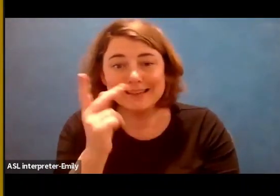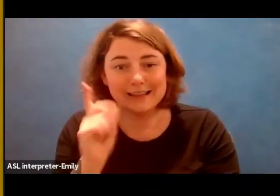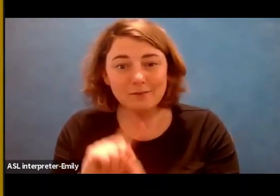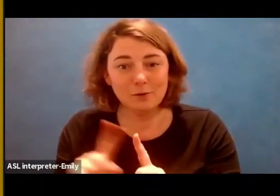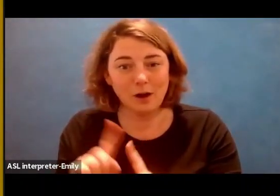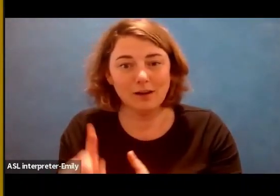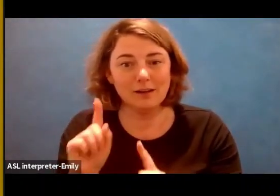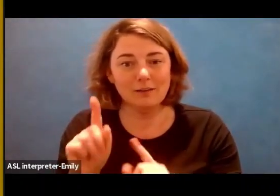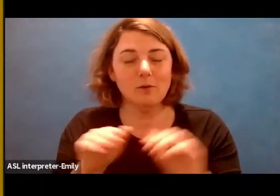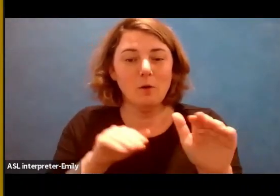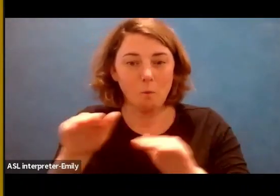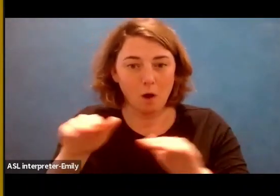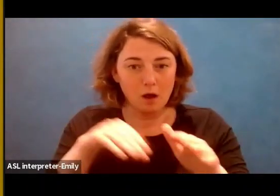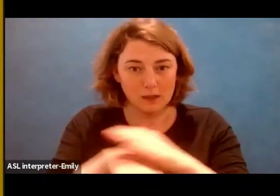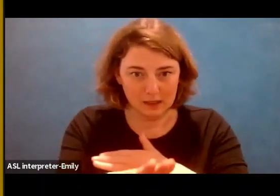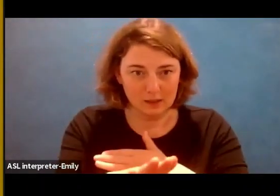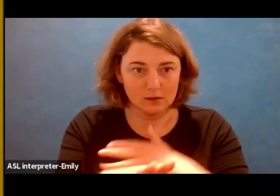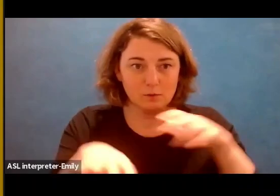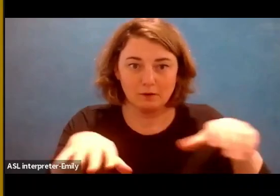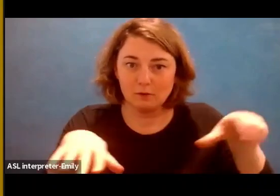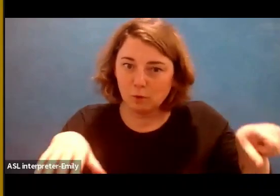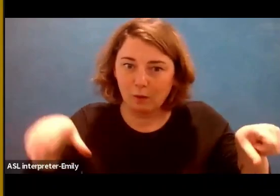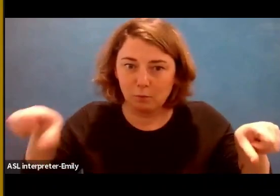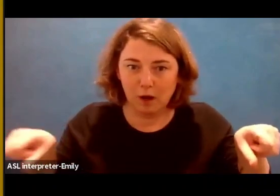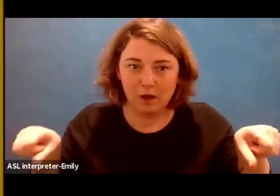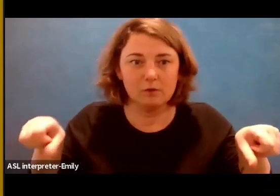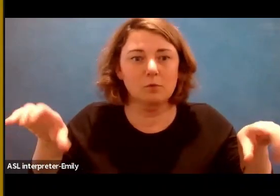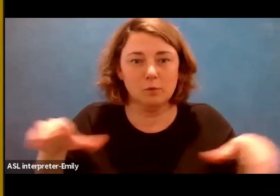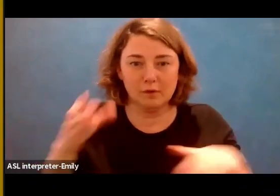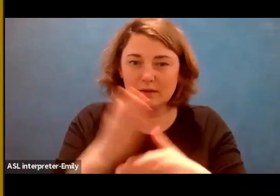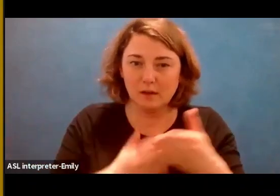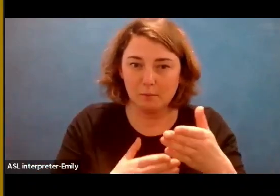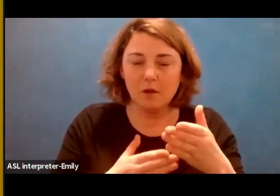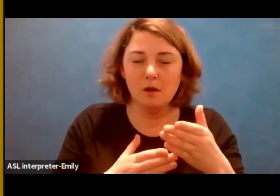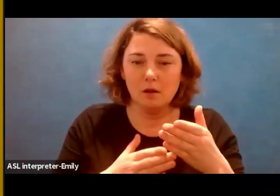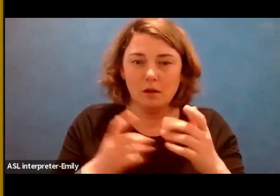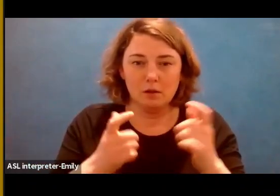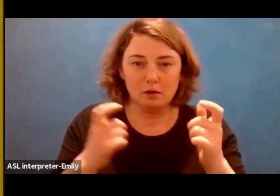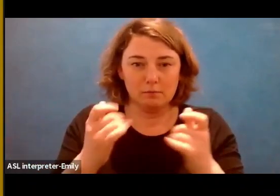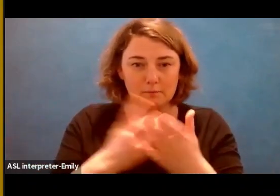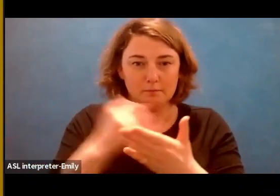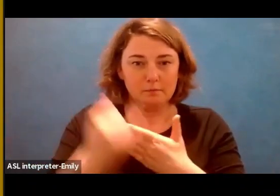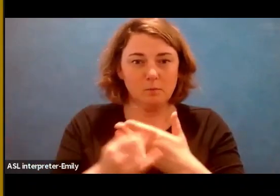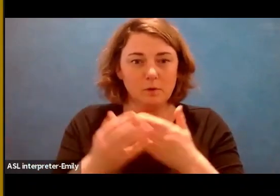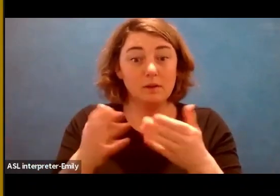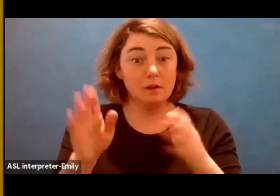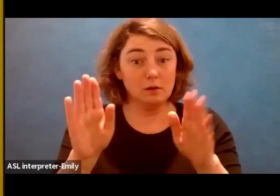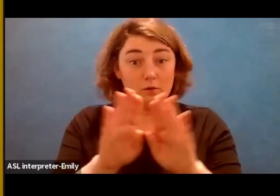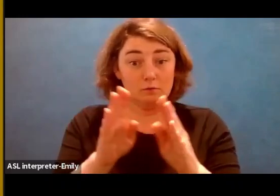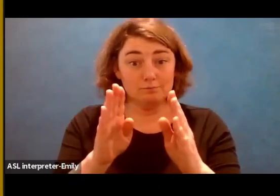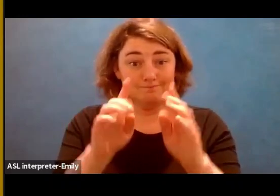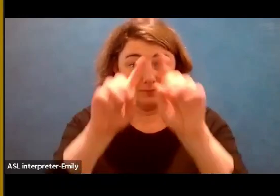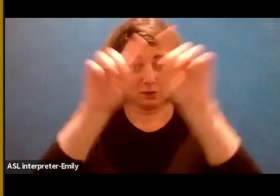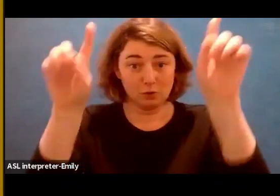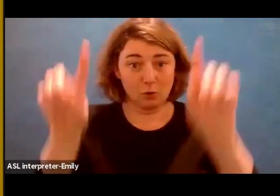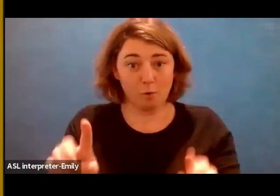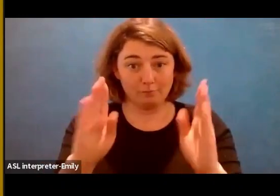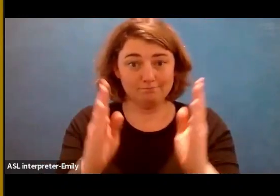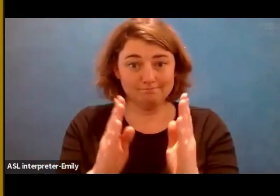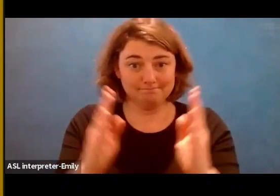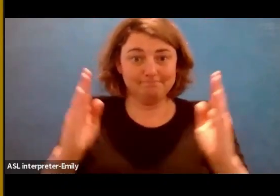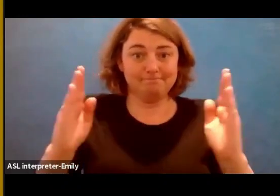grab bars, of course, handrails. We're doing some larger projects now, like widening doorways and and very